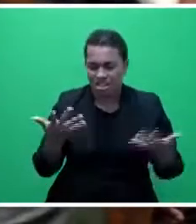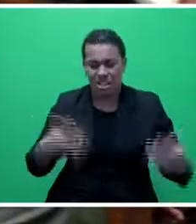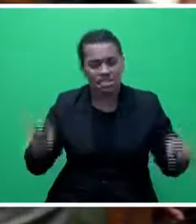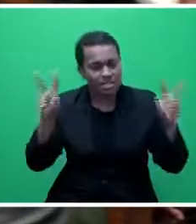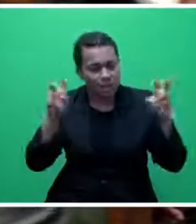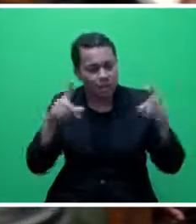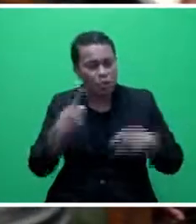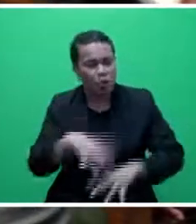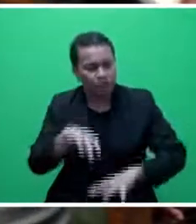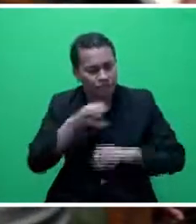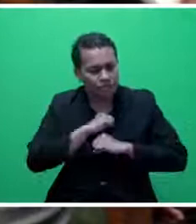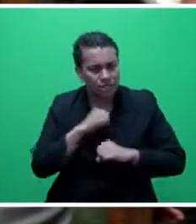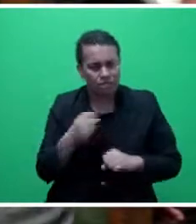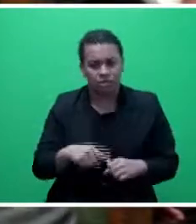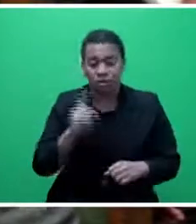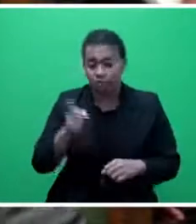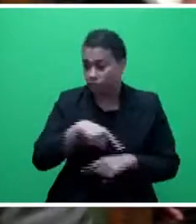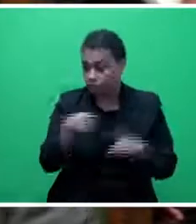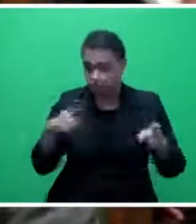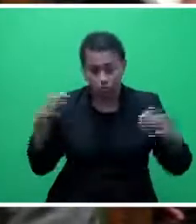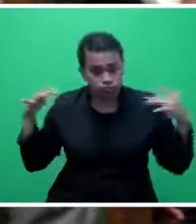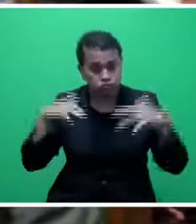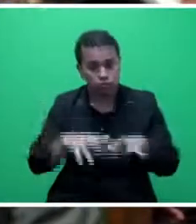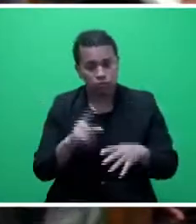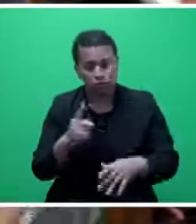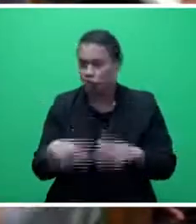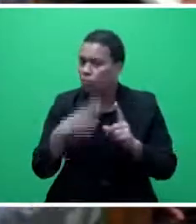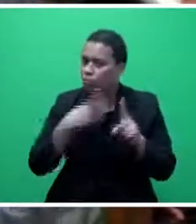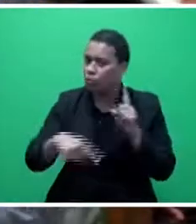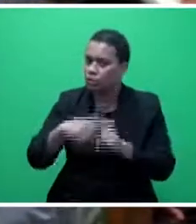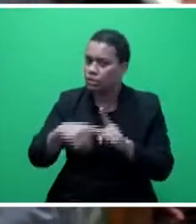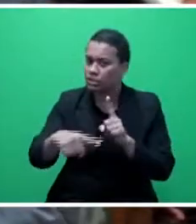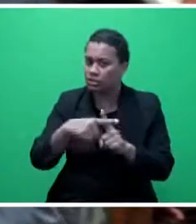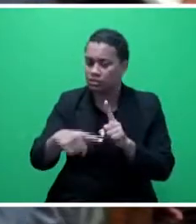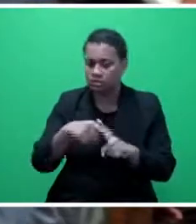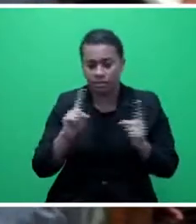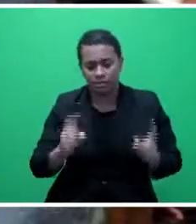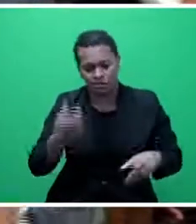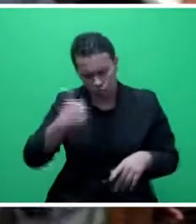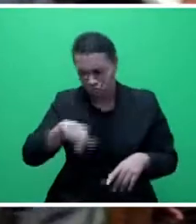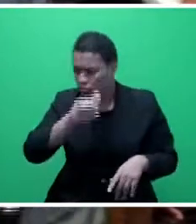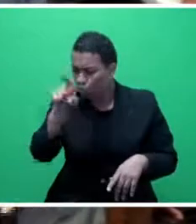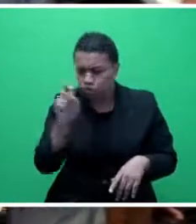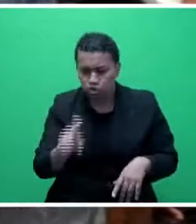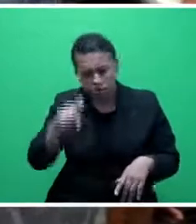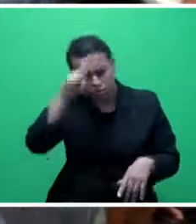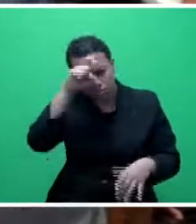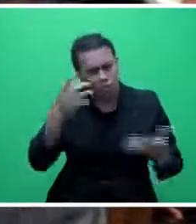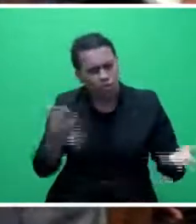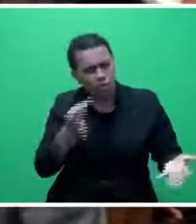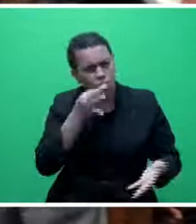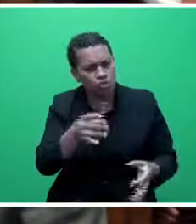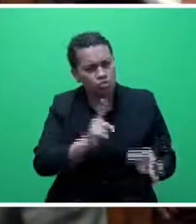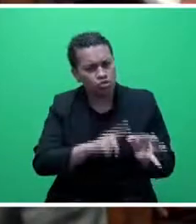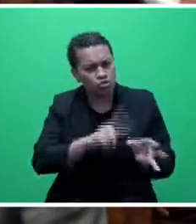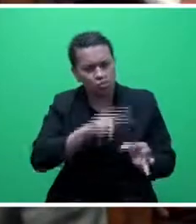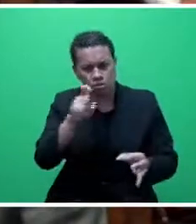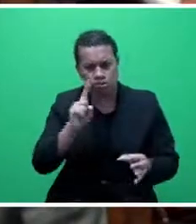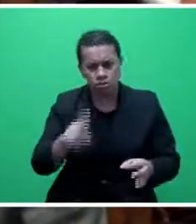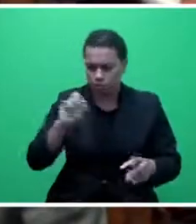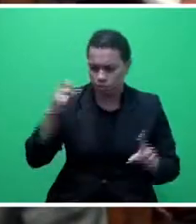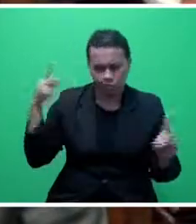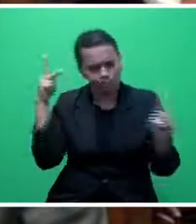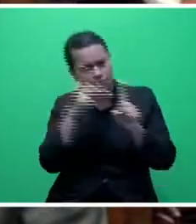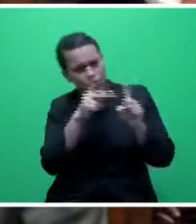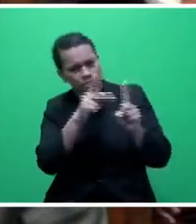come to this parliament and we're able to be positive about it. Of course, you can question things, but we need to be able to look at it from a nationalistic